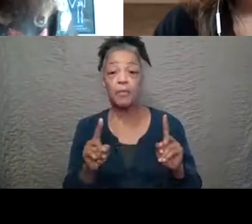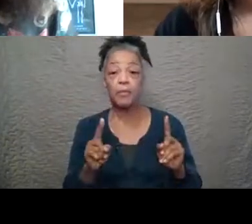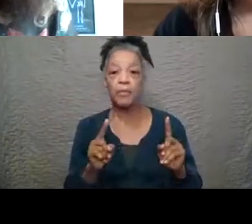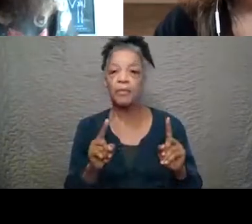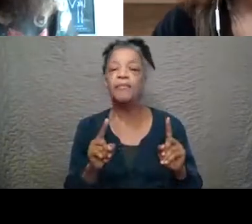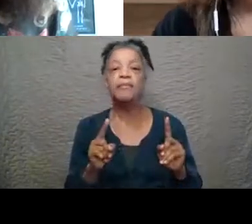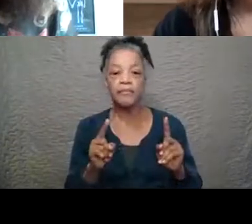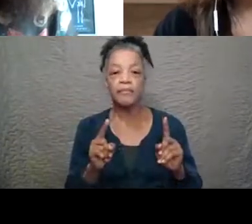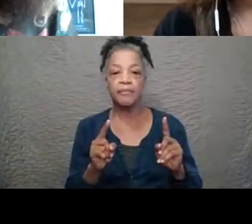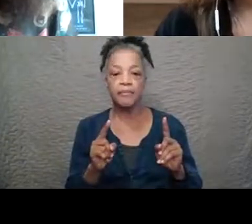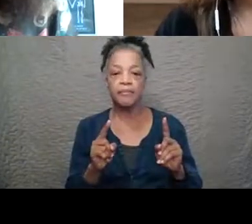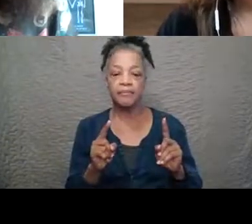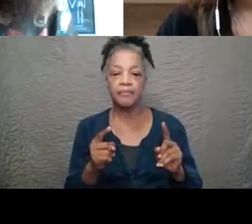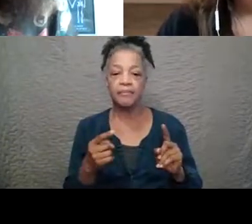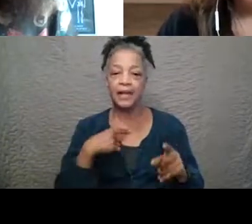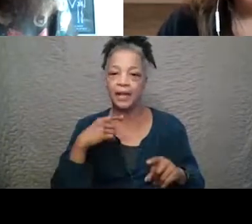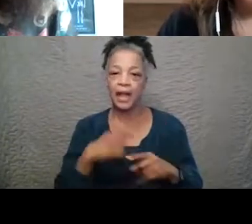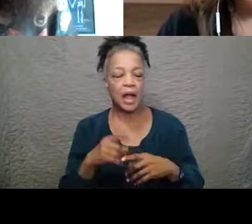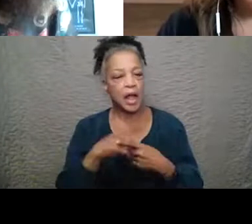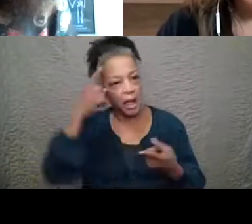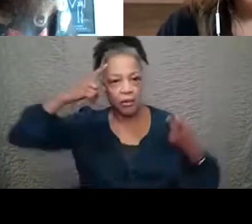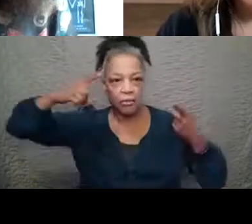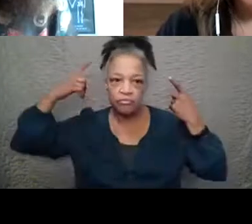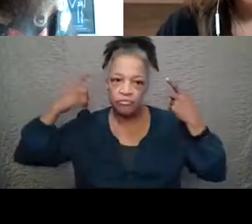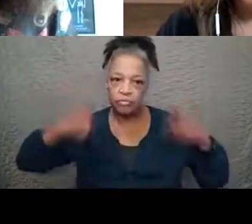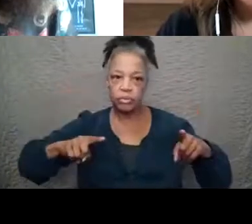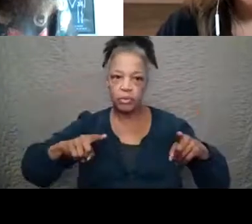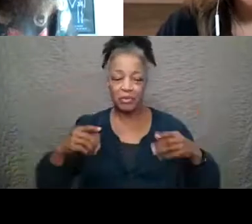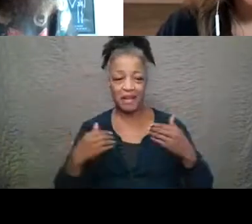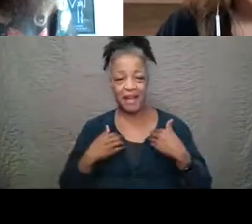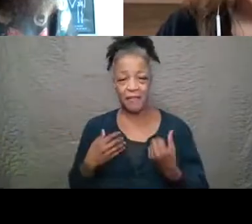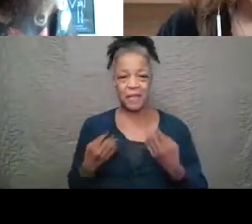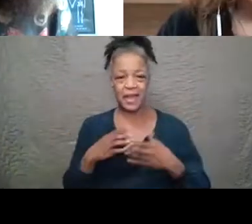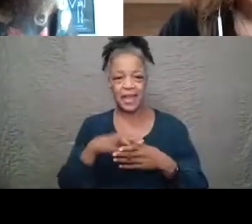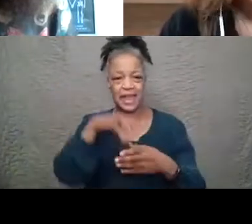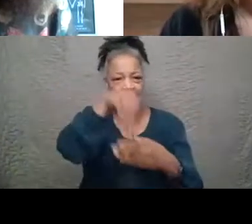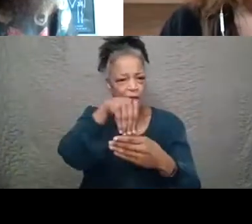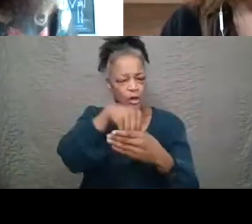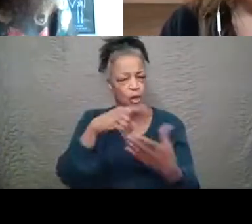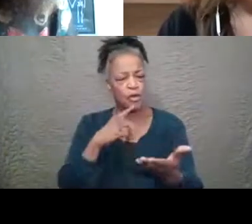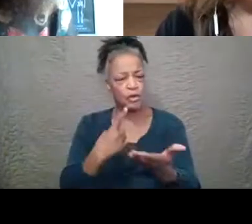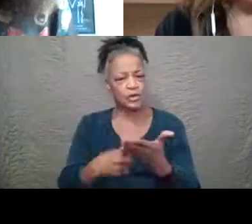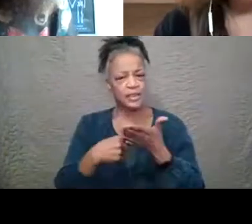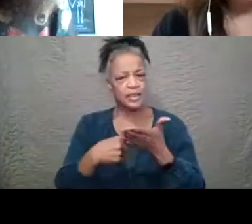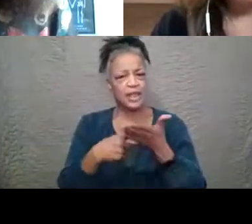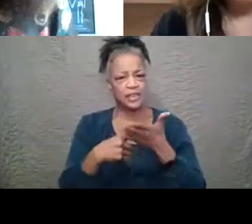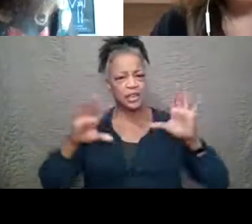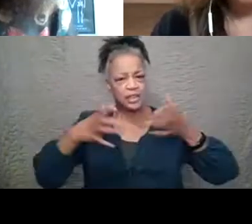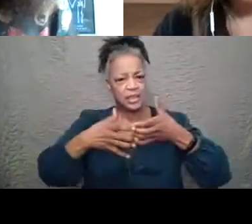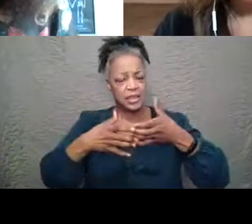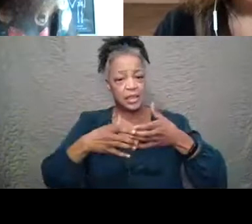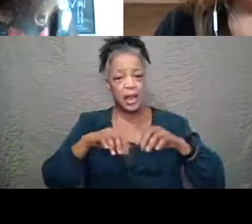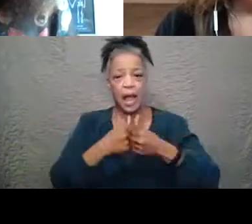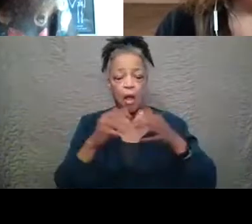great, I couldn't agree more. And I think we have a lot of internal conversations about, like, the way we frame what you just talked